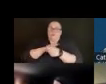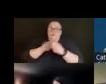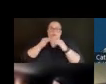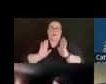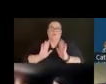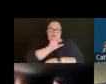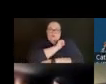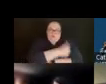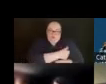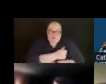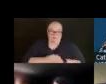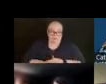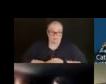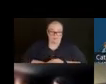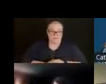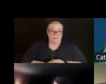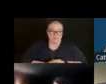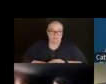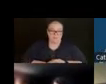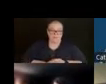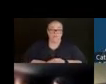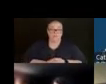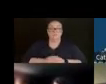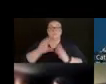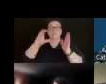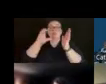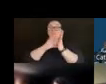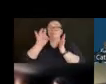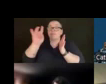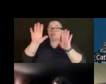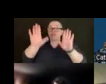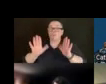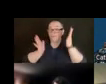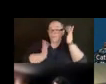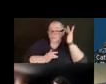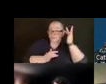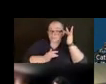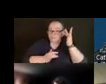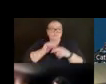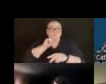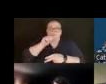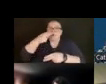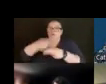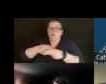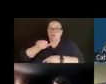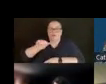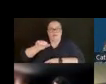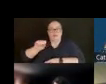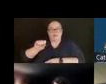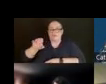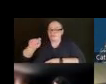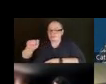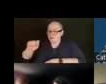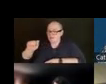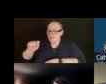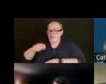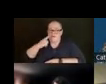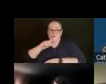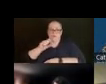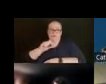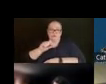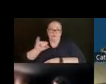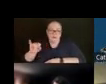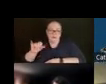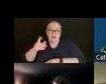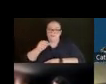The great thing about Section 8 is it is not considered a resource or an asset for the purposes of SSI or mass